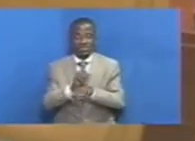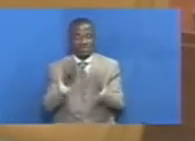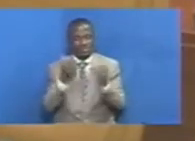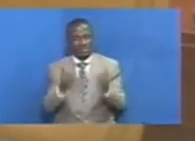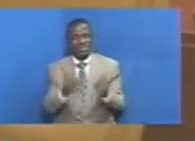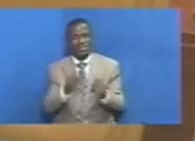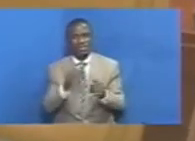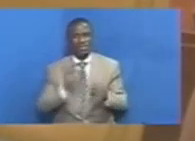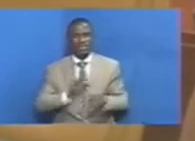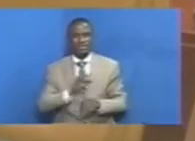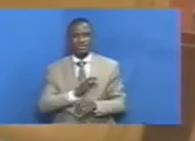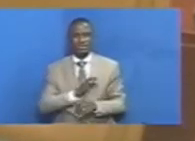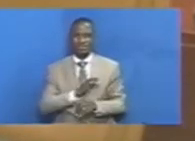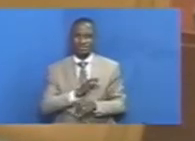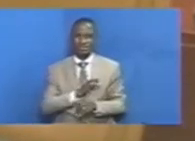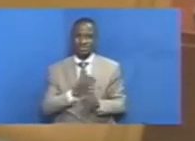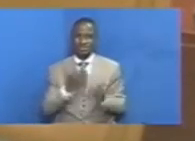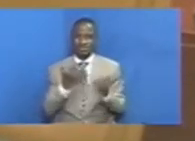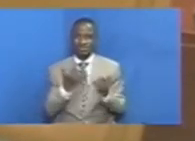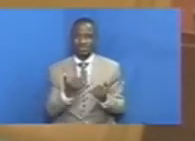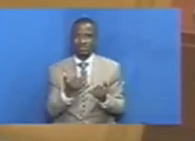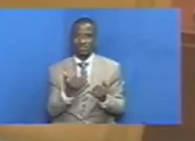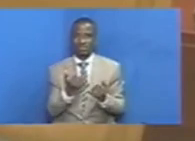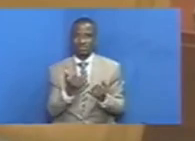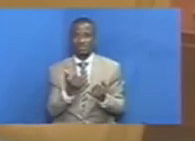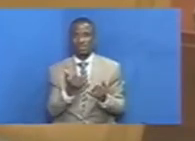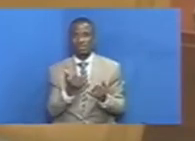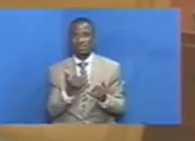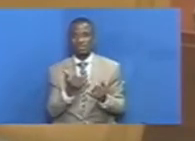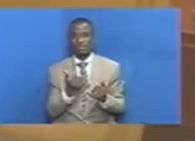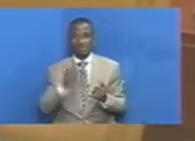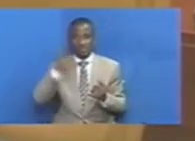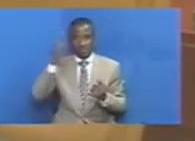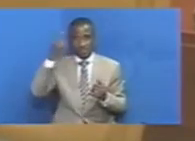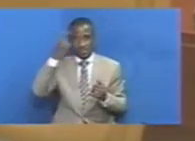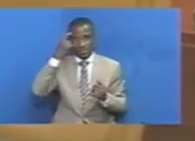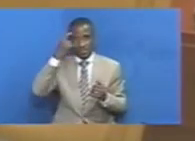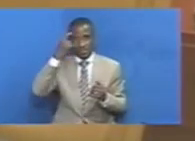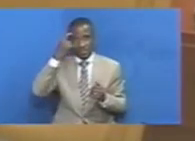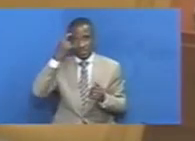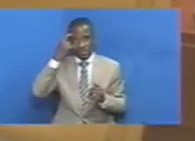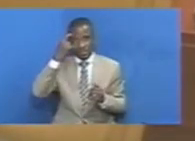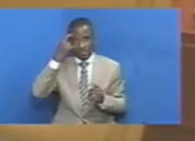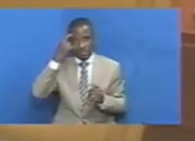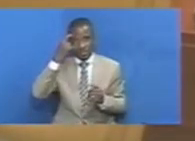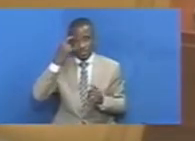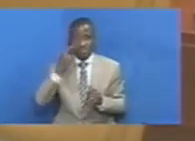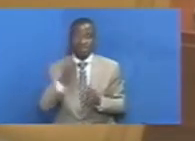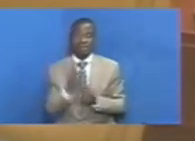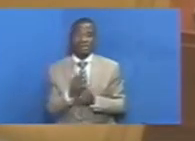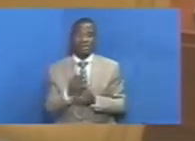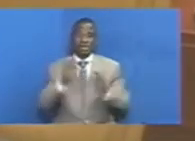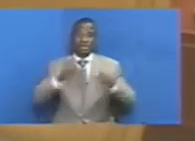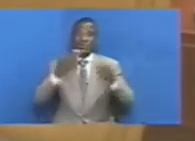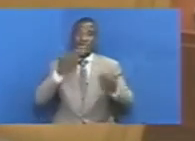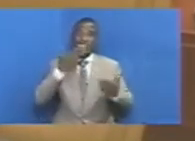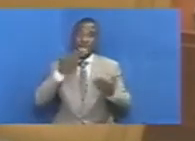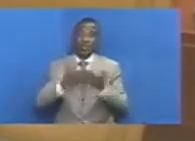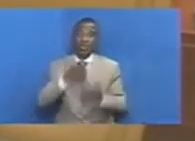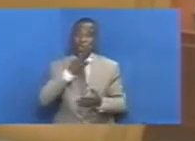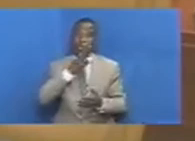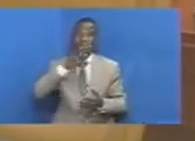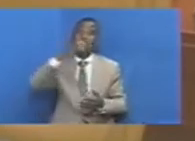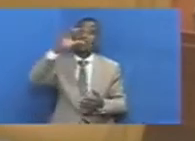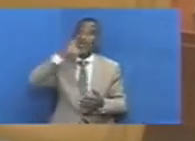by your committee. Mr. Speaker, government's agenda of sustainable providing potable water to all Ghanaians